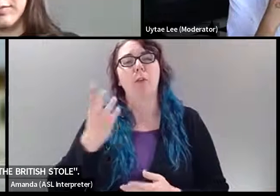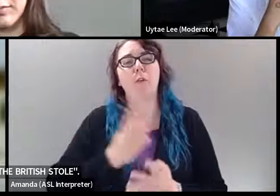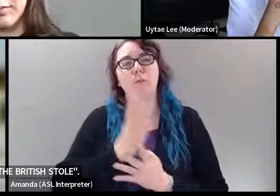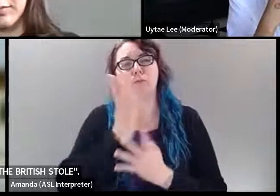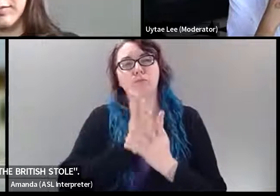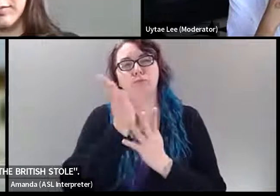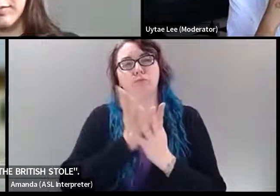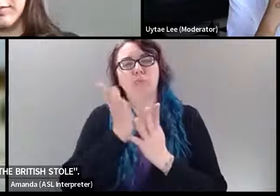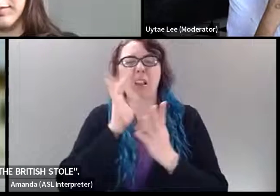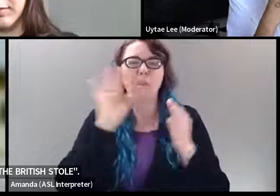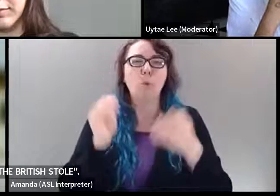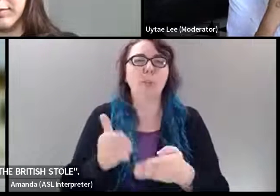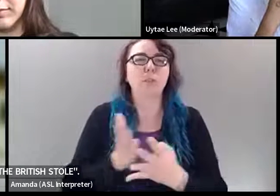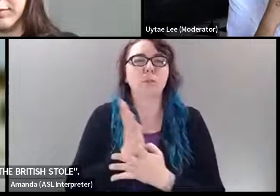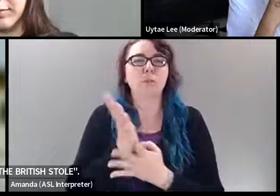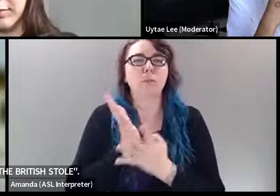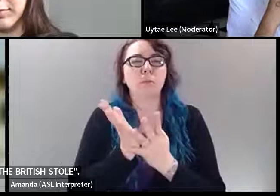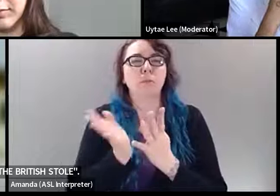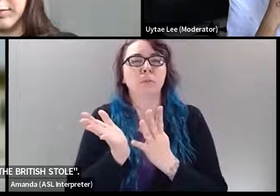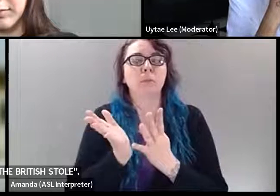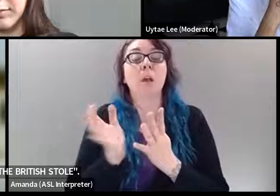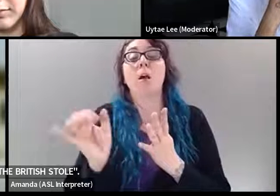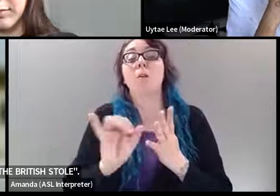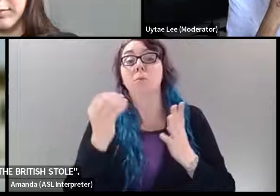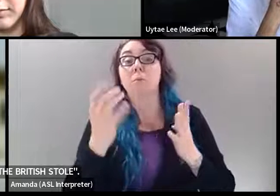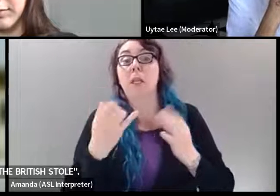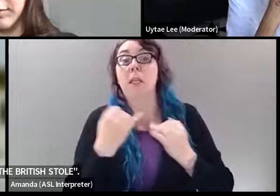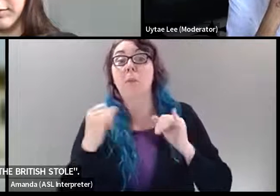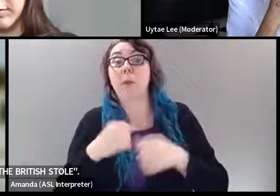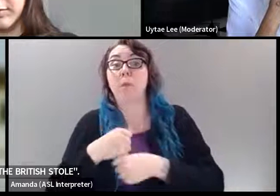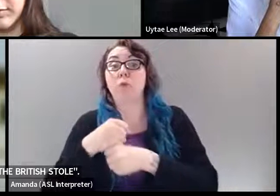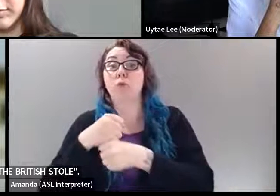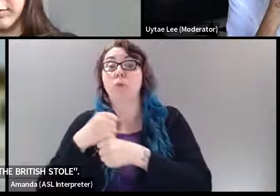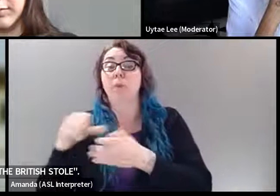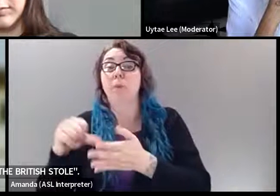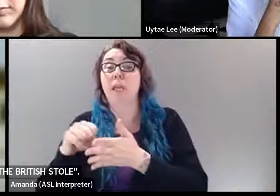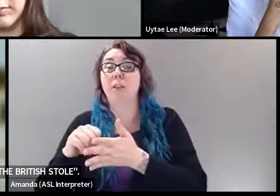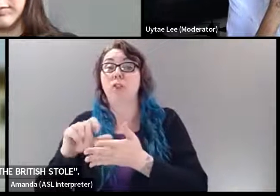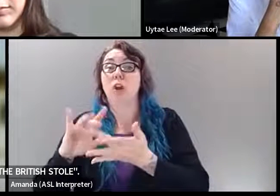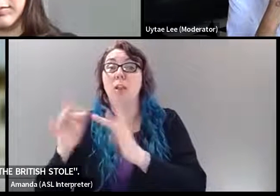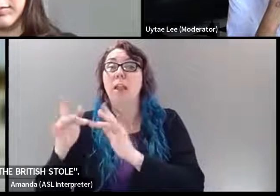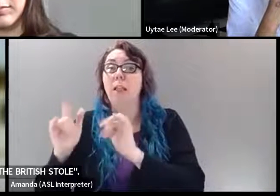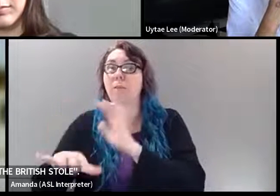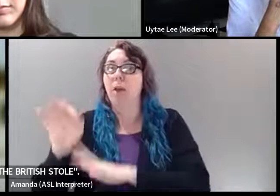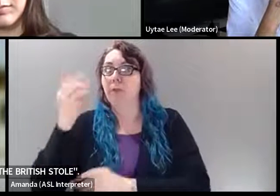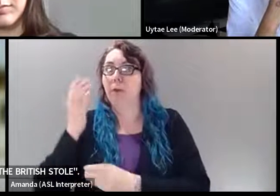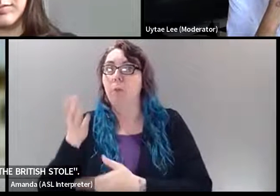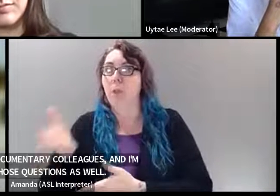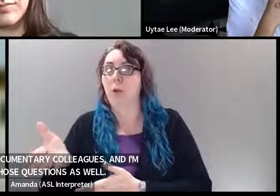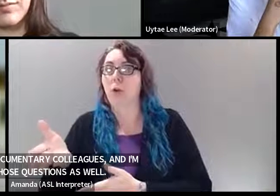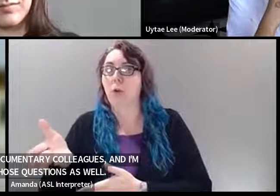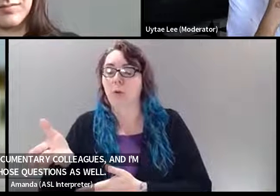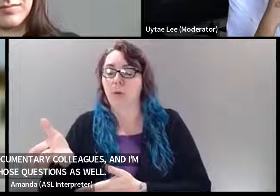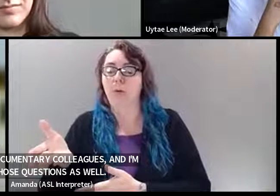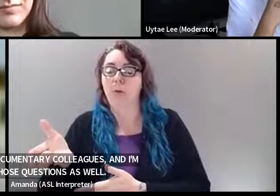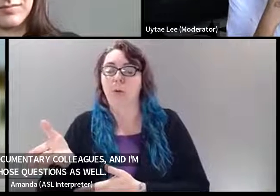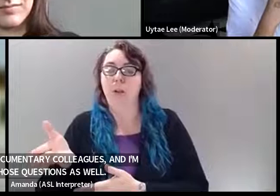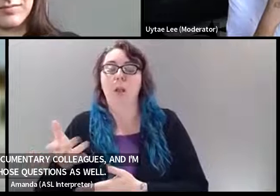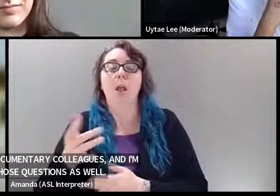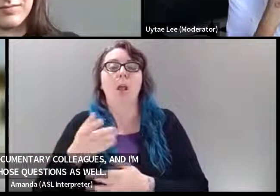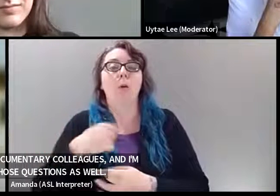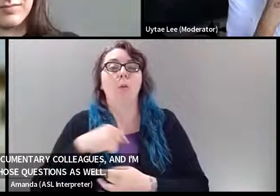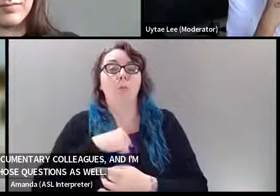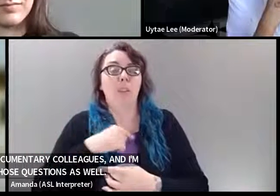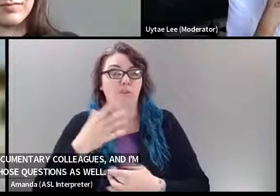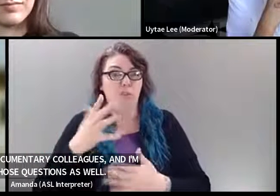more about all of this information on our independent producers page, which the links are in the document that was shared